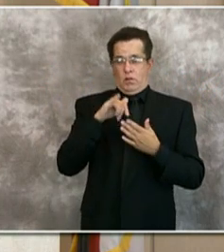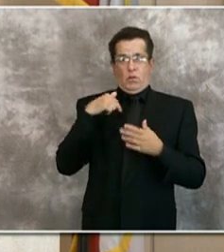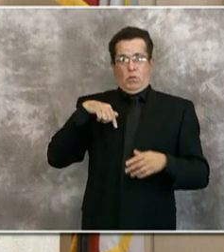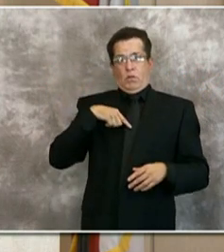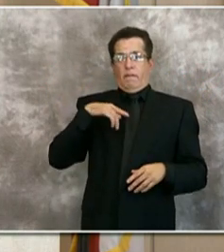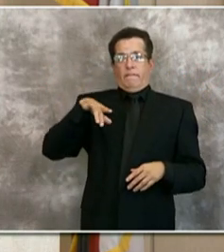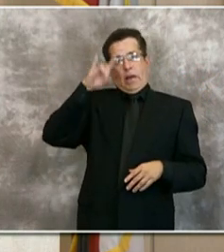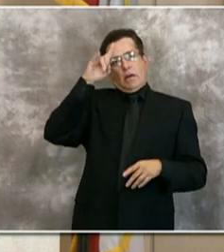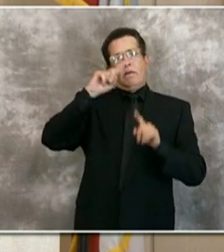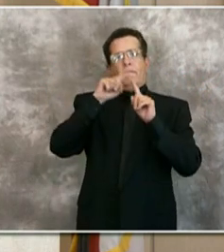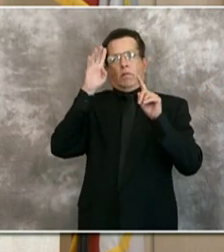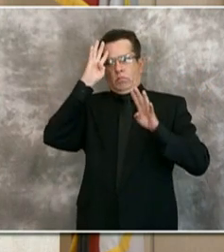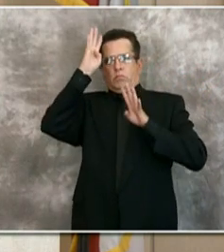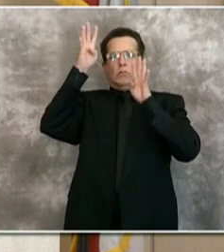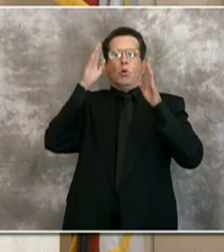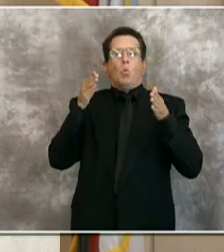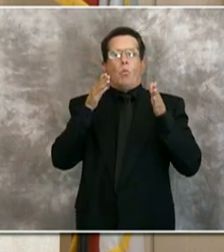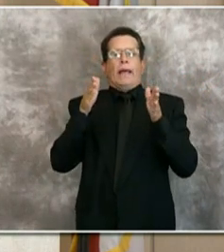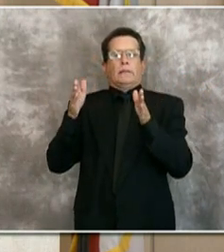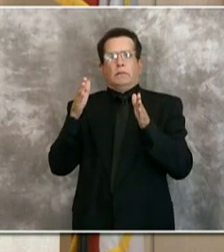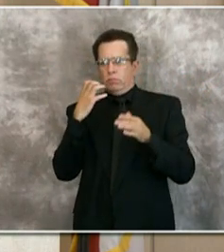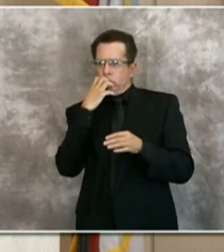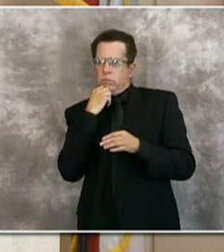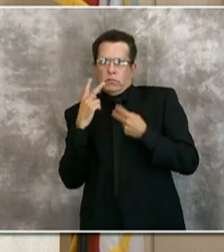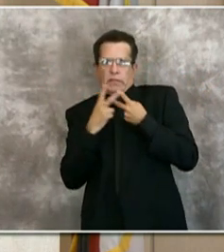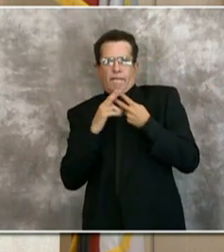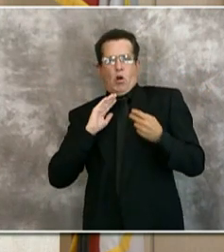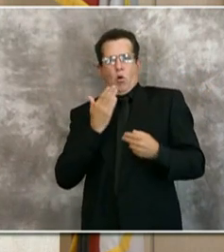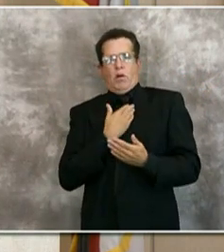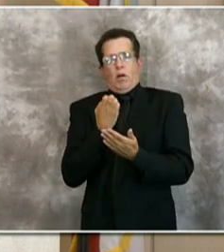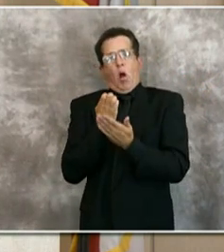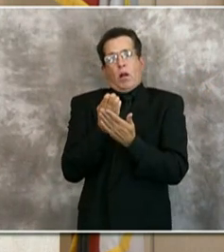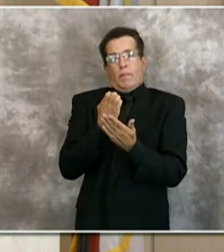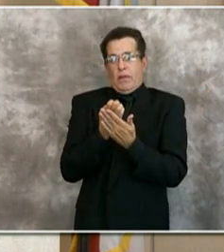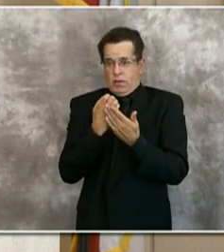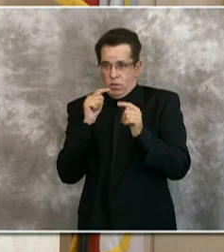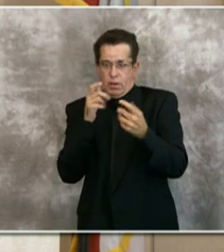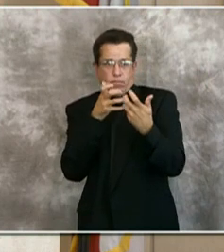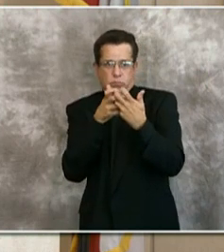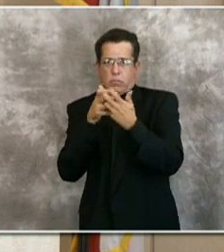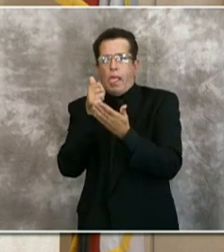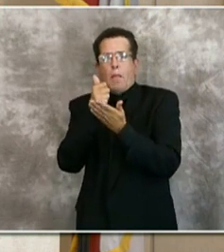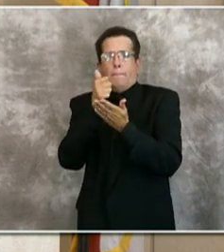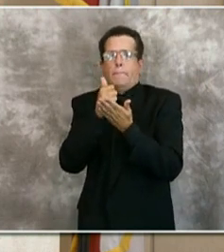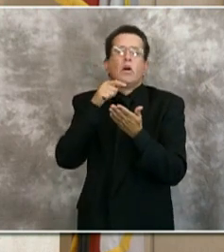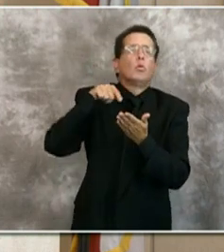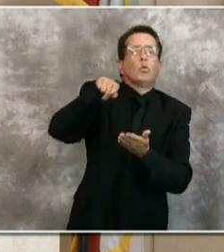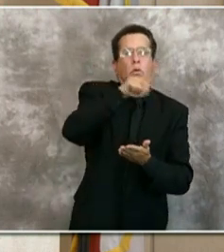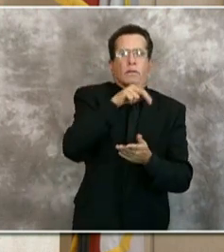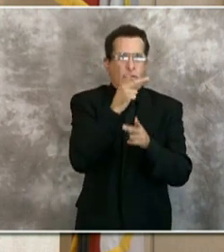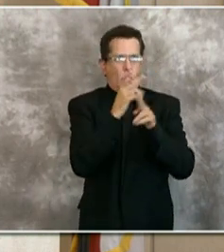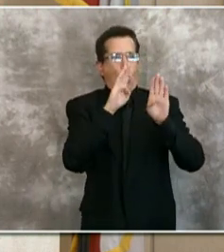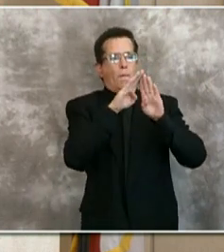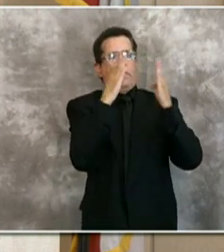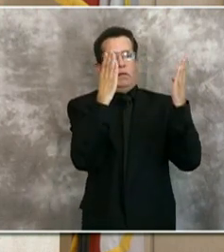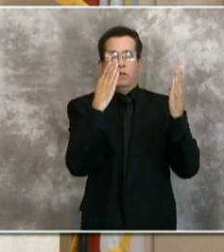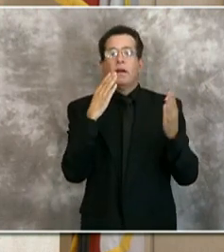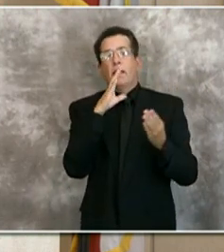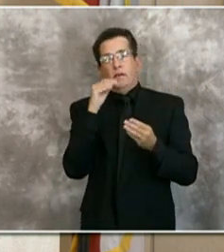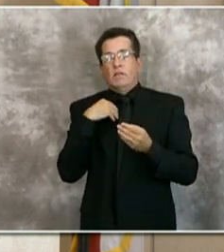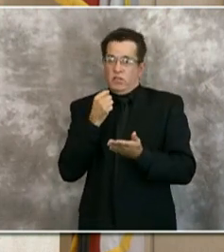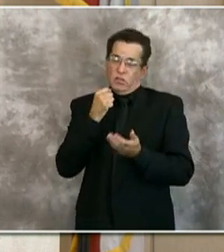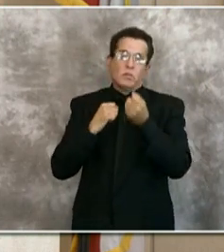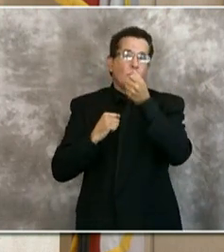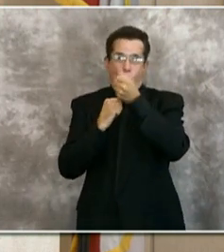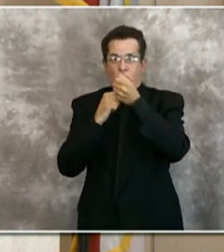finding creative ways to adapt to keep as much of our economy open as we can in a way that's safe. And so we support all of the steps that have been